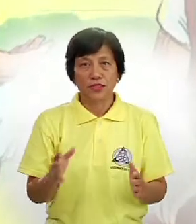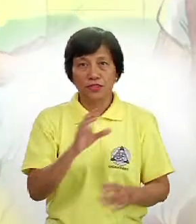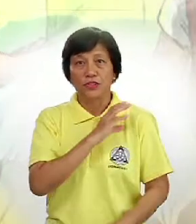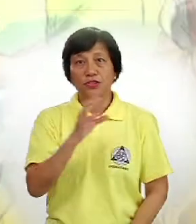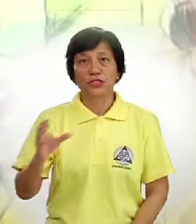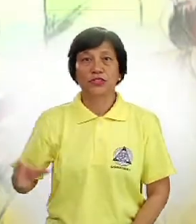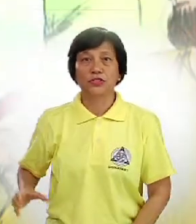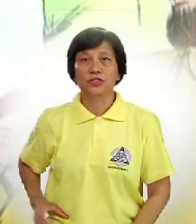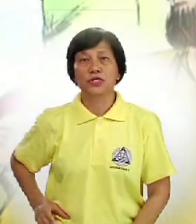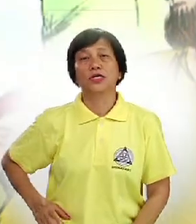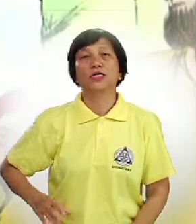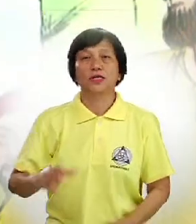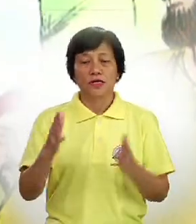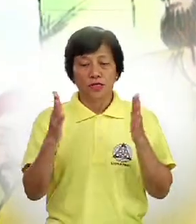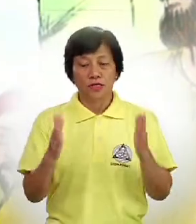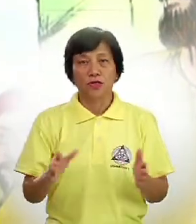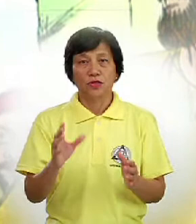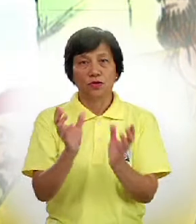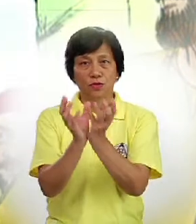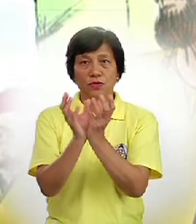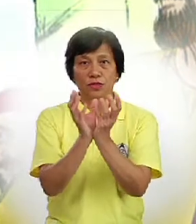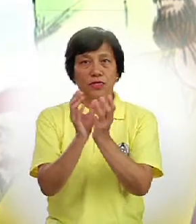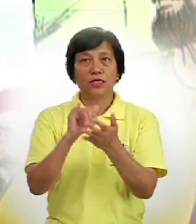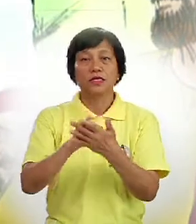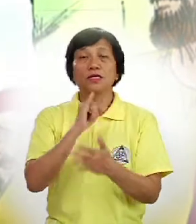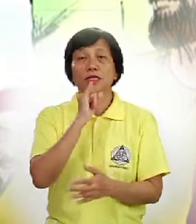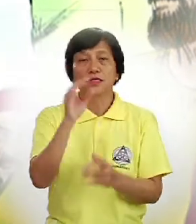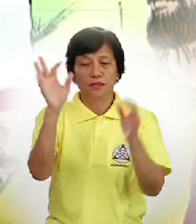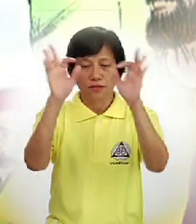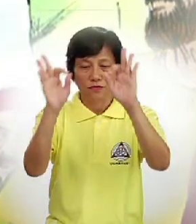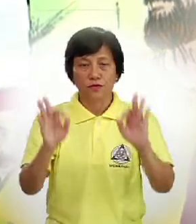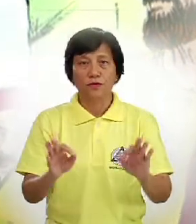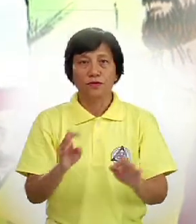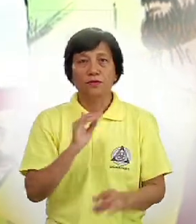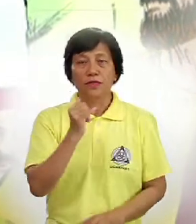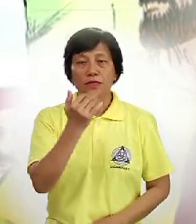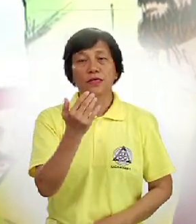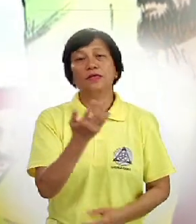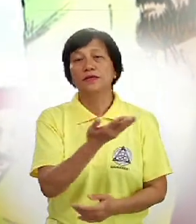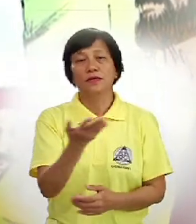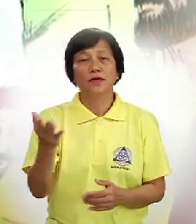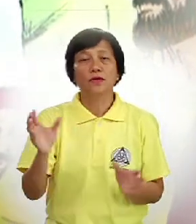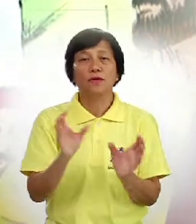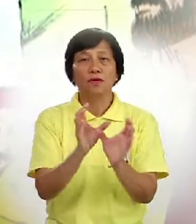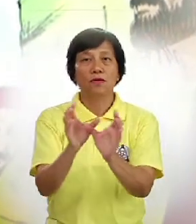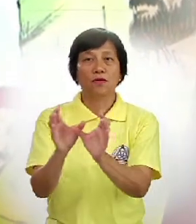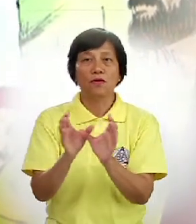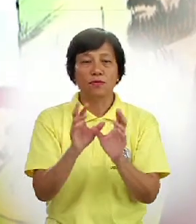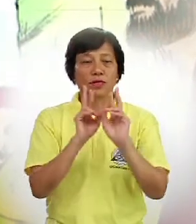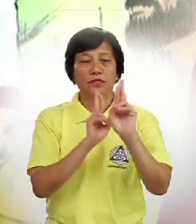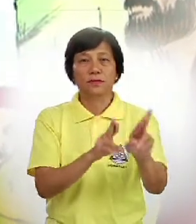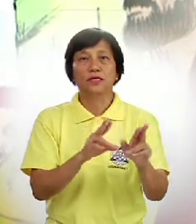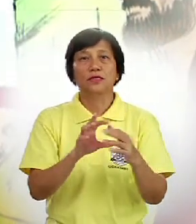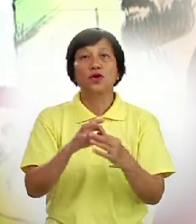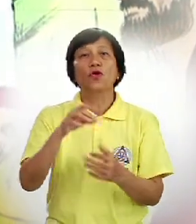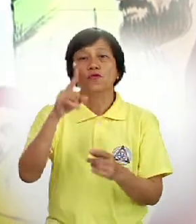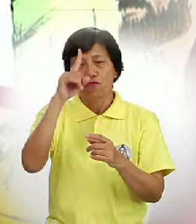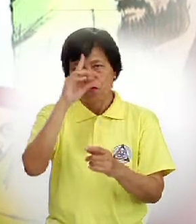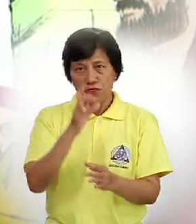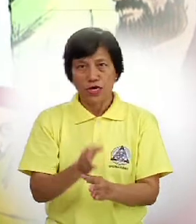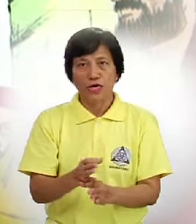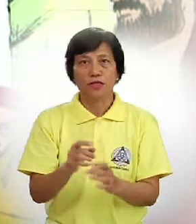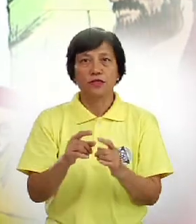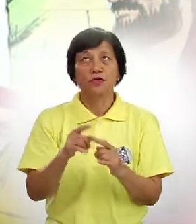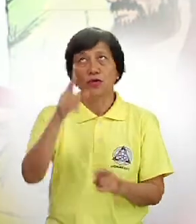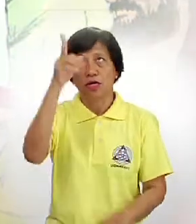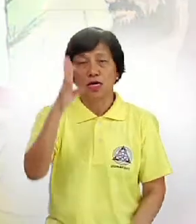community that is formed by their common response of faith to God in